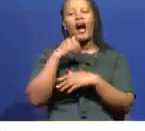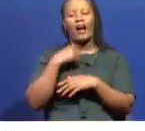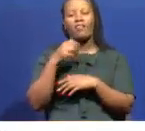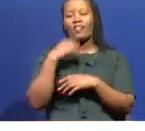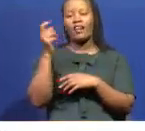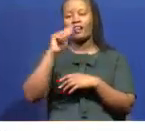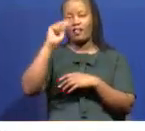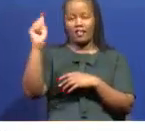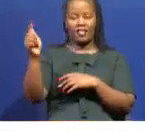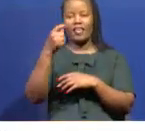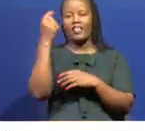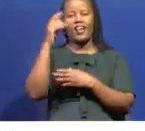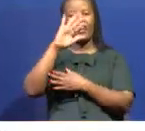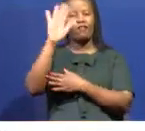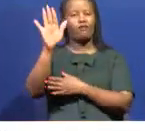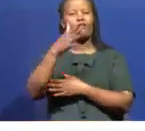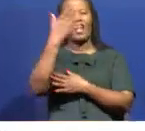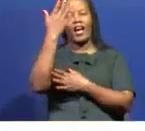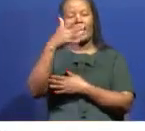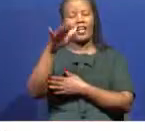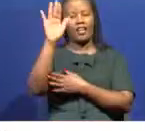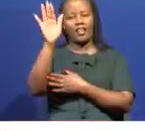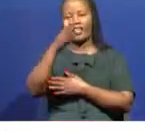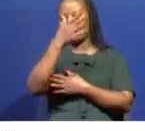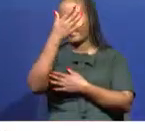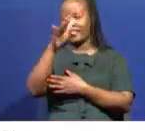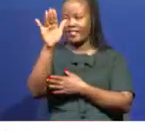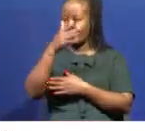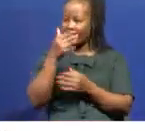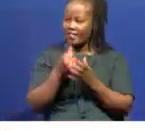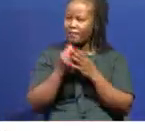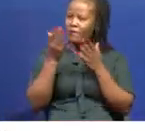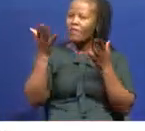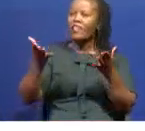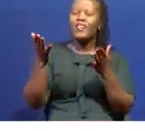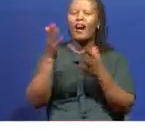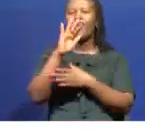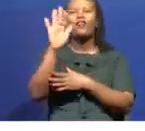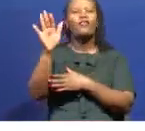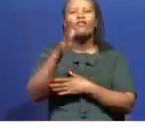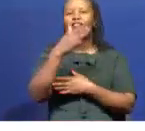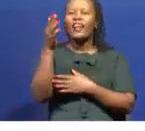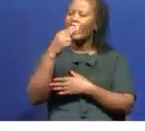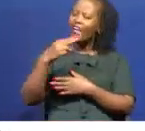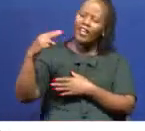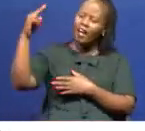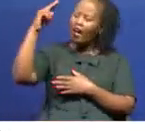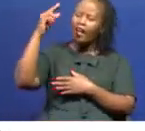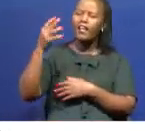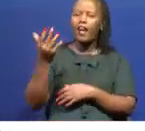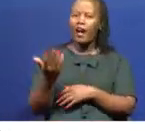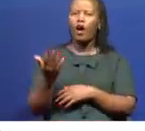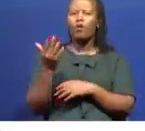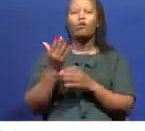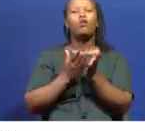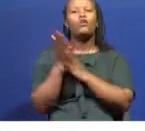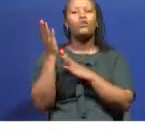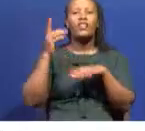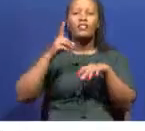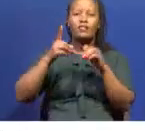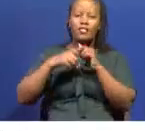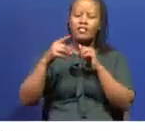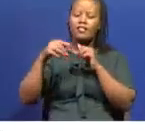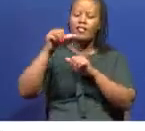flag internationally up there. Yeah. How high did it fly during the 6 events? What kind